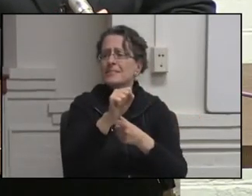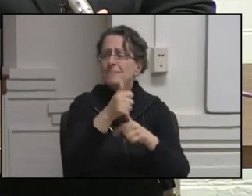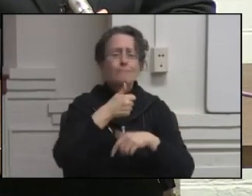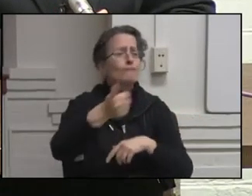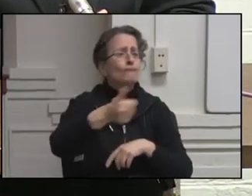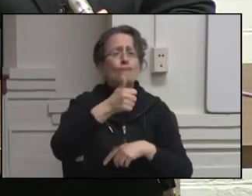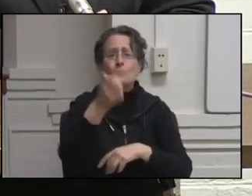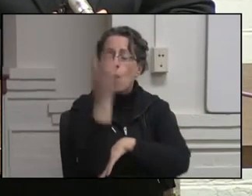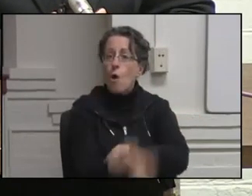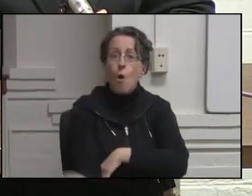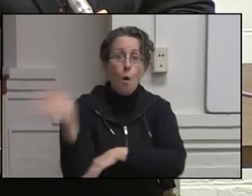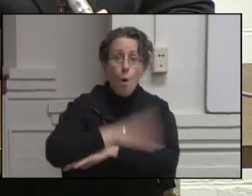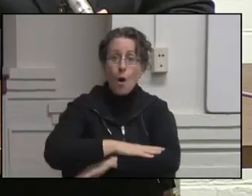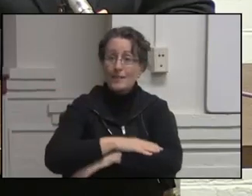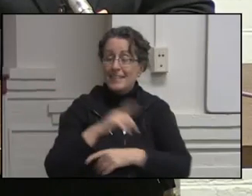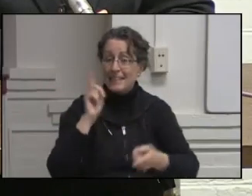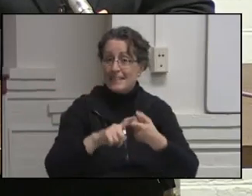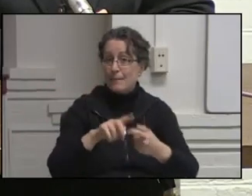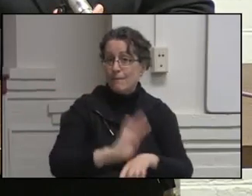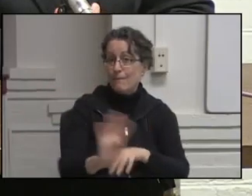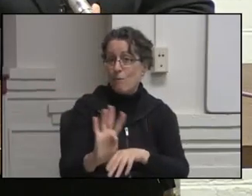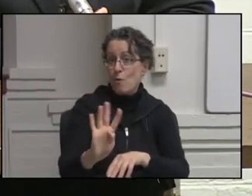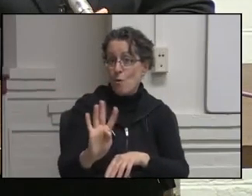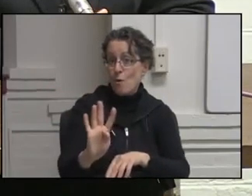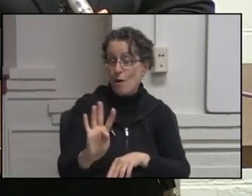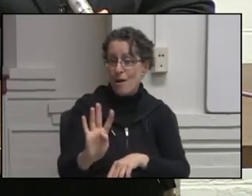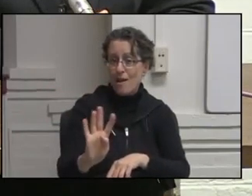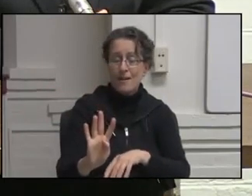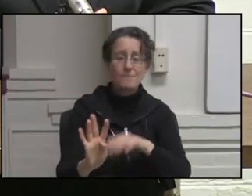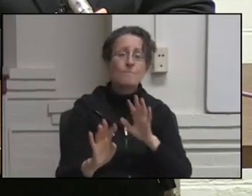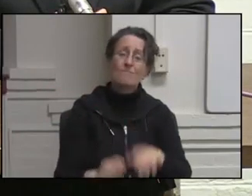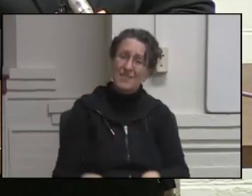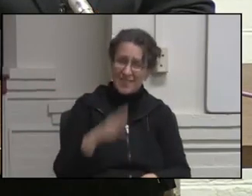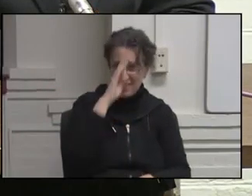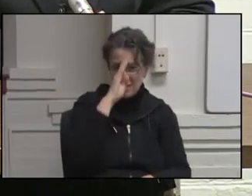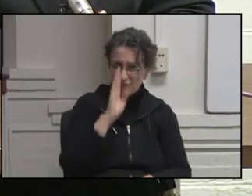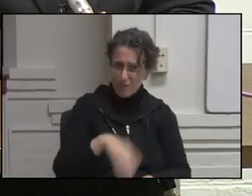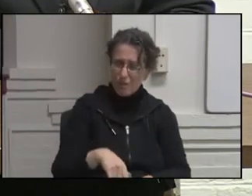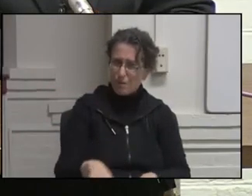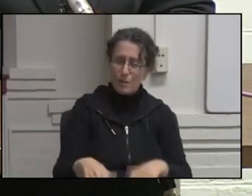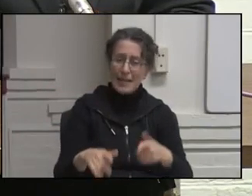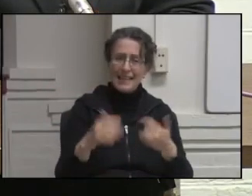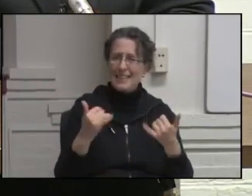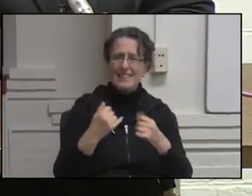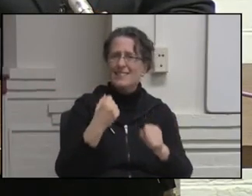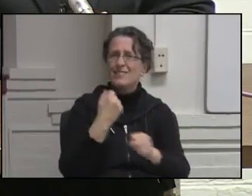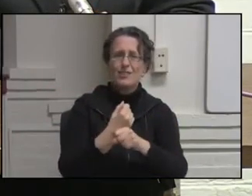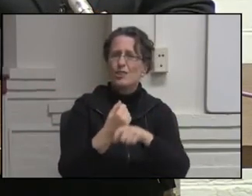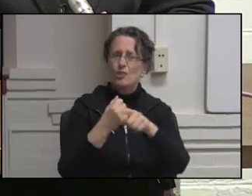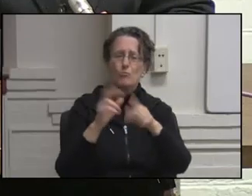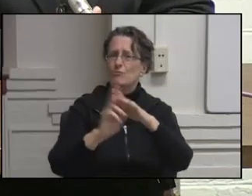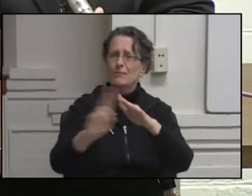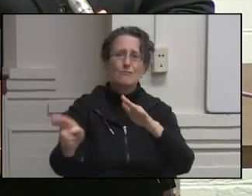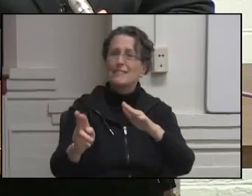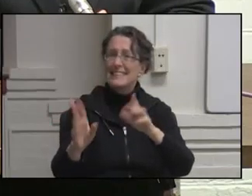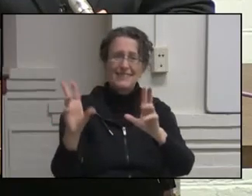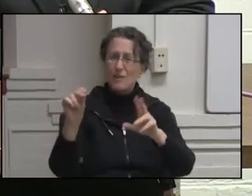Because we're not at the retreat, we are taking a lot of downtown parking spaces for the vendors. So we're not taking all of